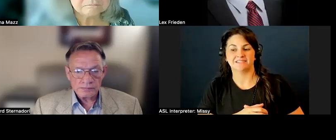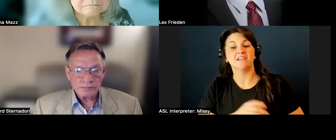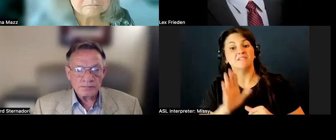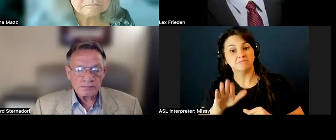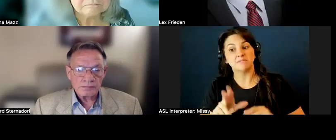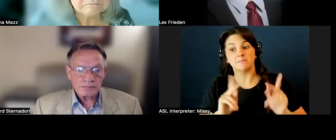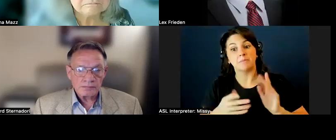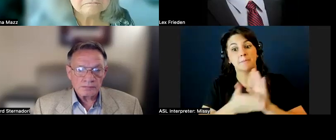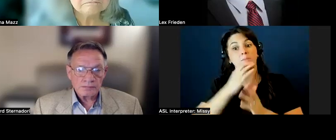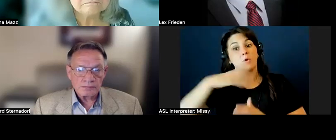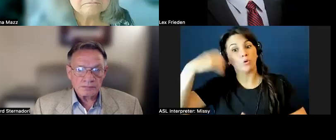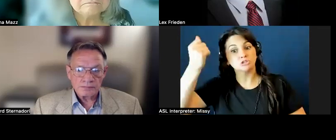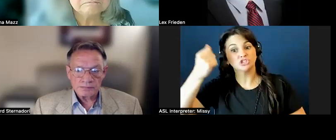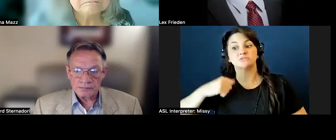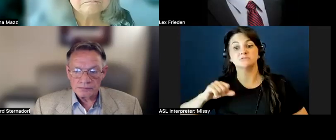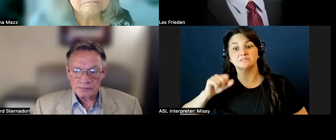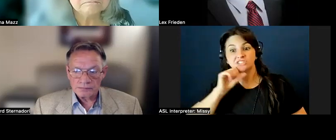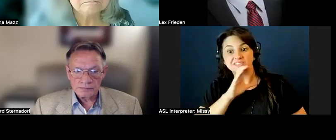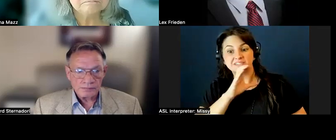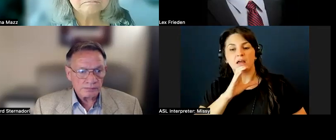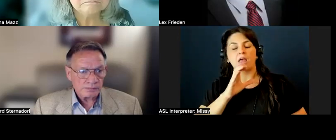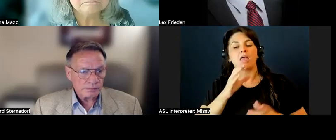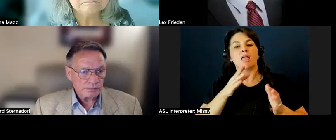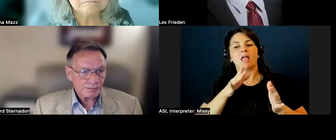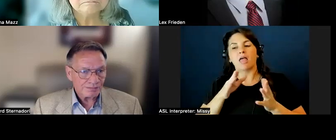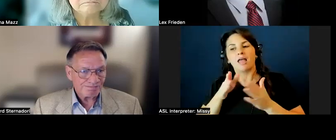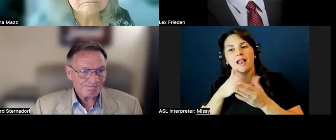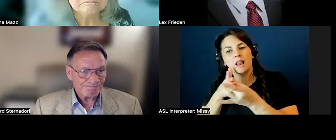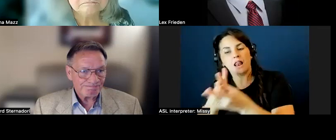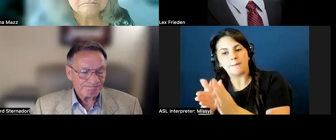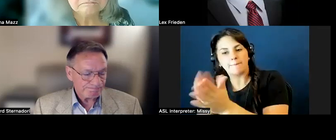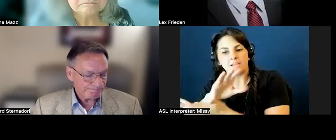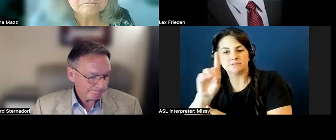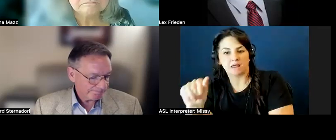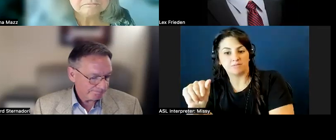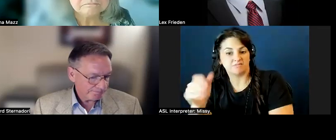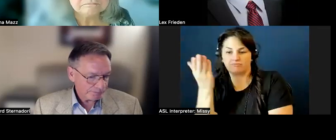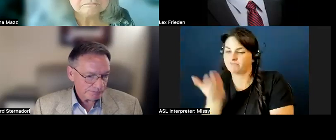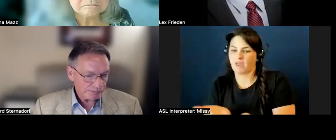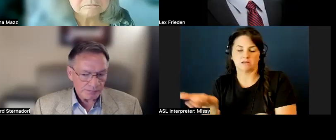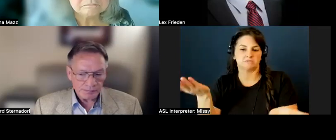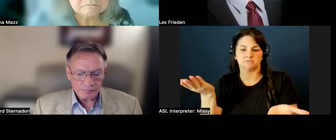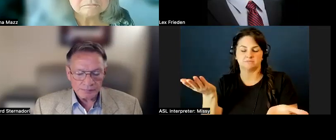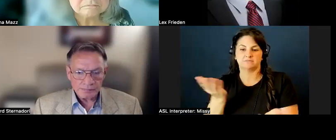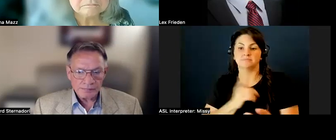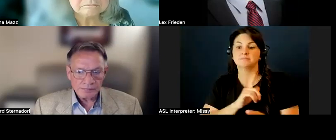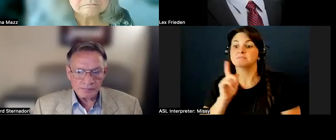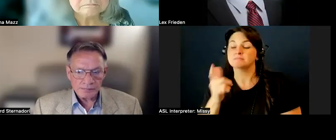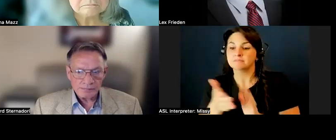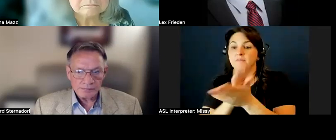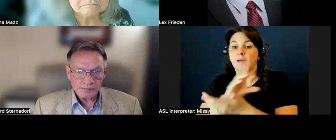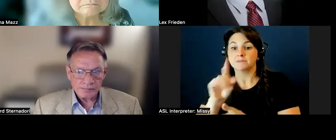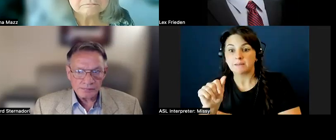they become disabled. That's a fact. And as they become disabled, they